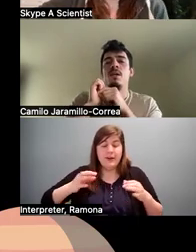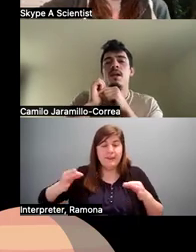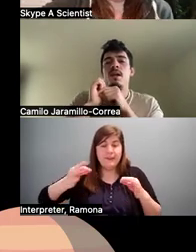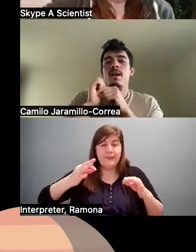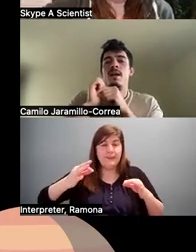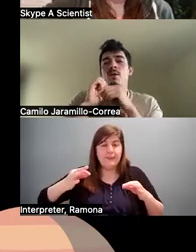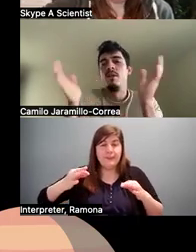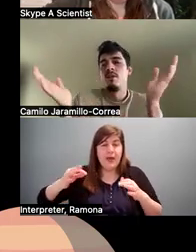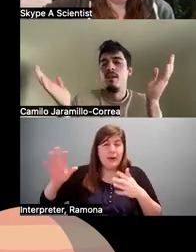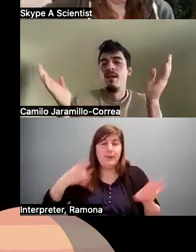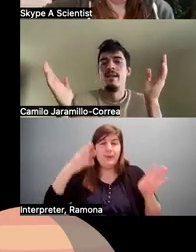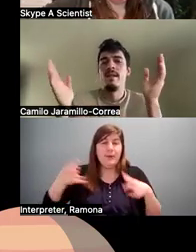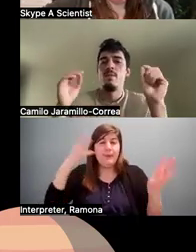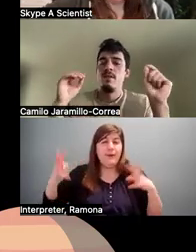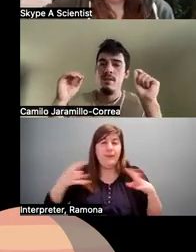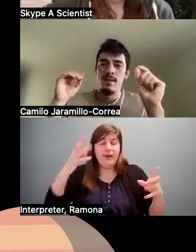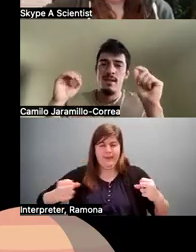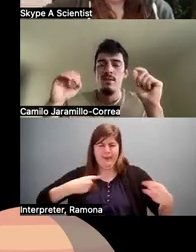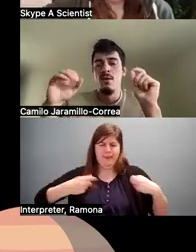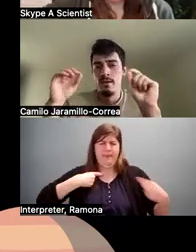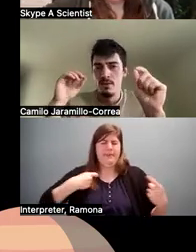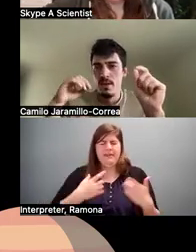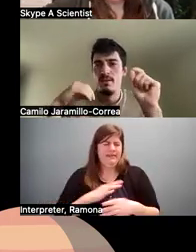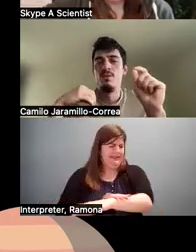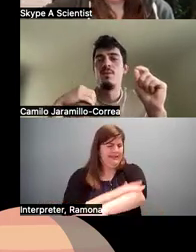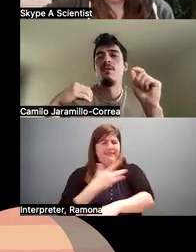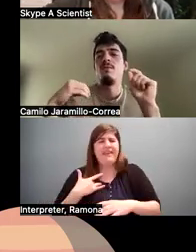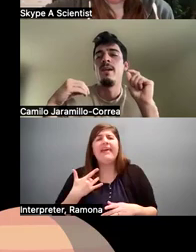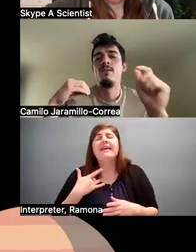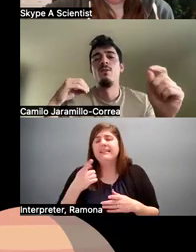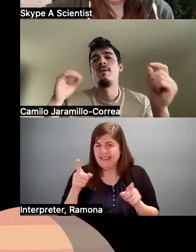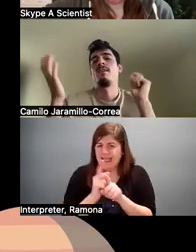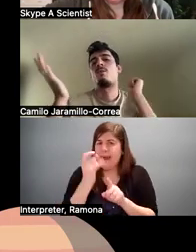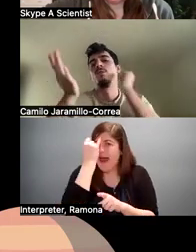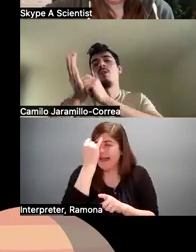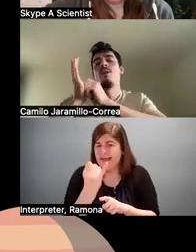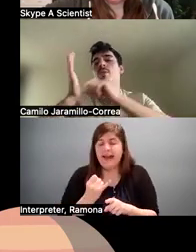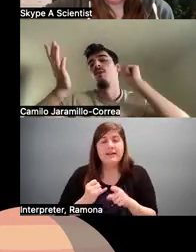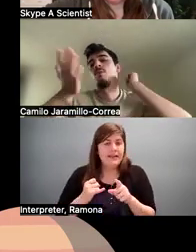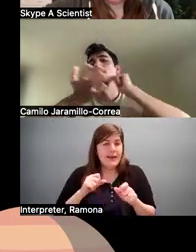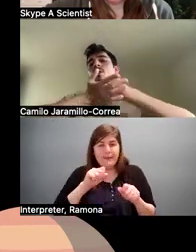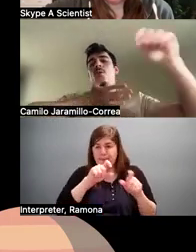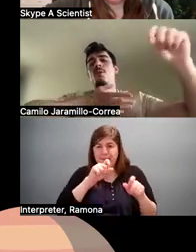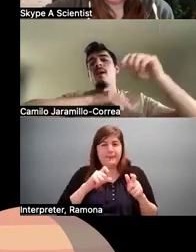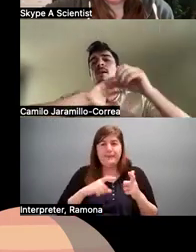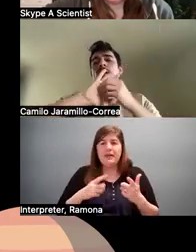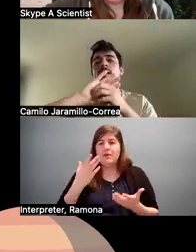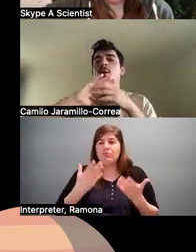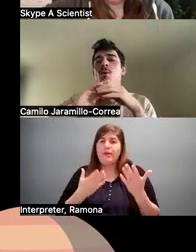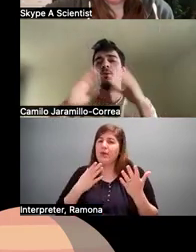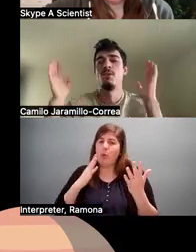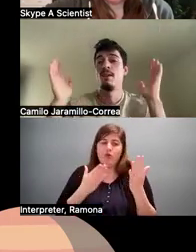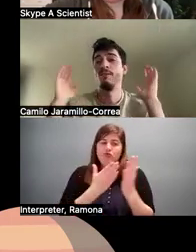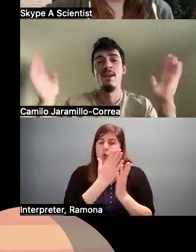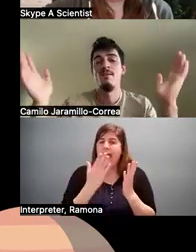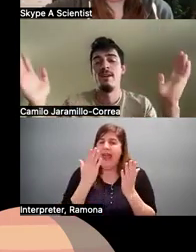prickles. It will be something like that, but the sand or like these grains in space are flying so fast that it will just not be a prickle. It'll probably go through your hand and make like a